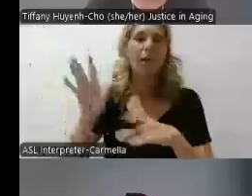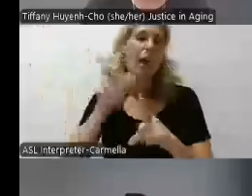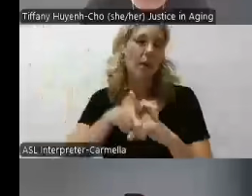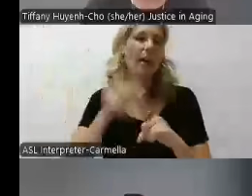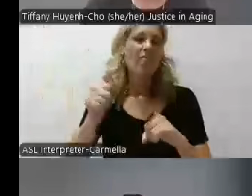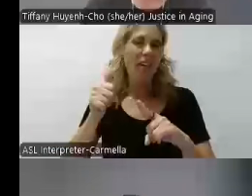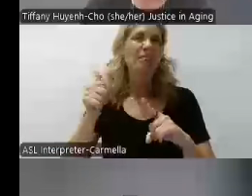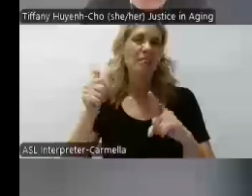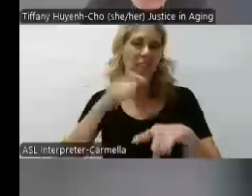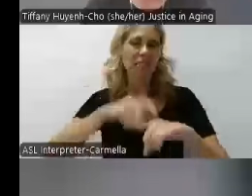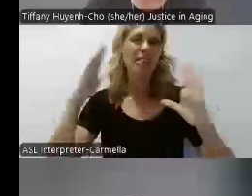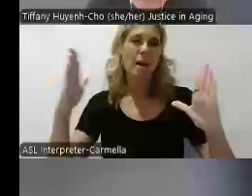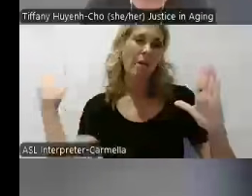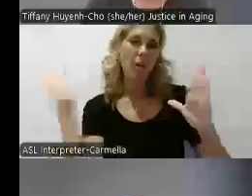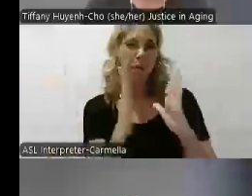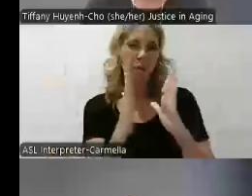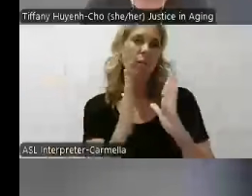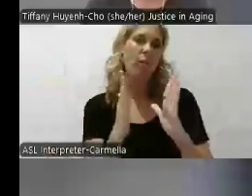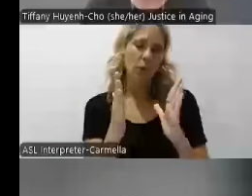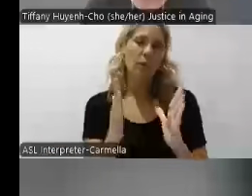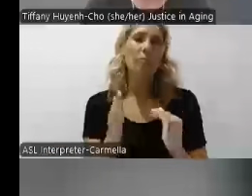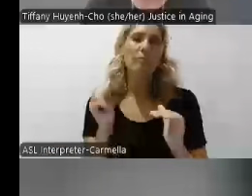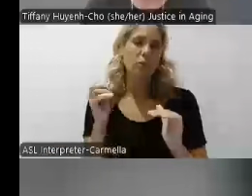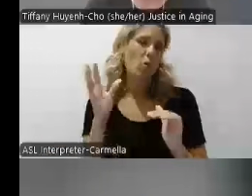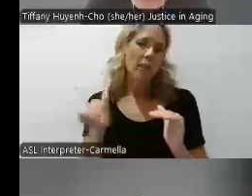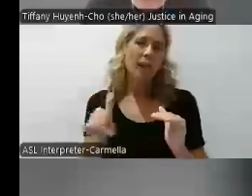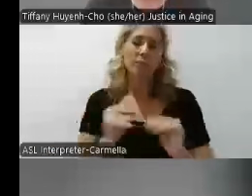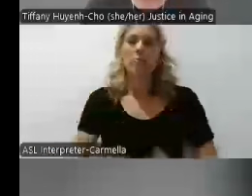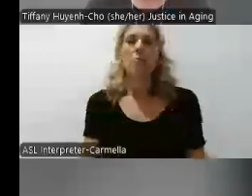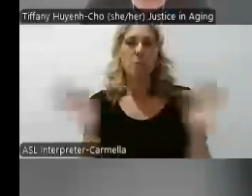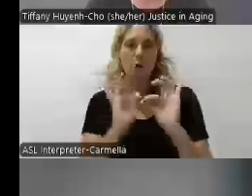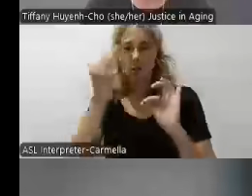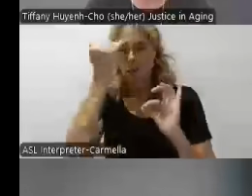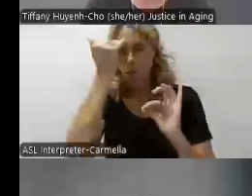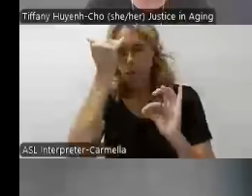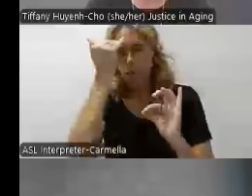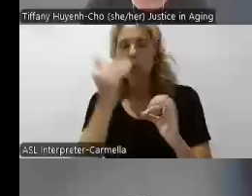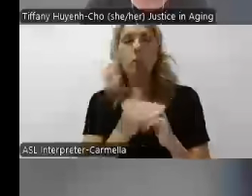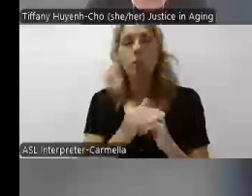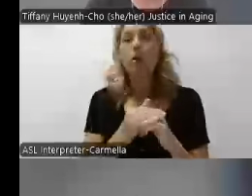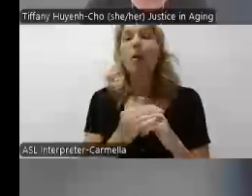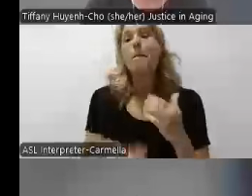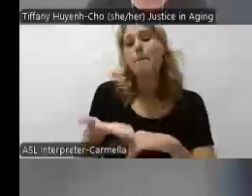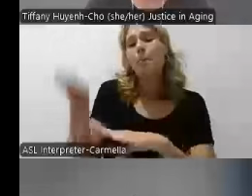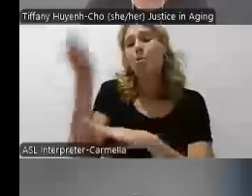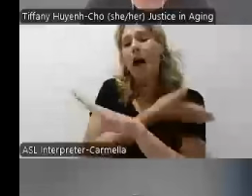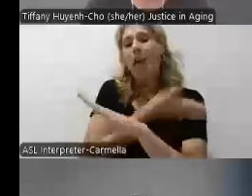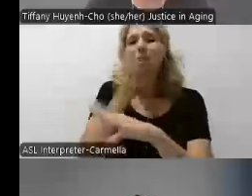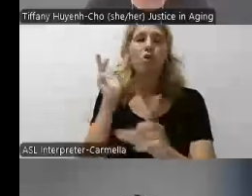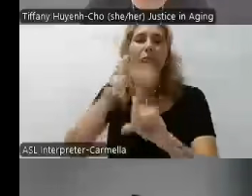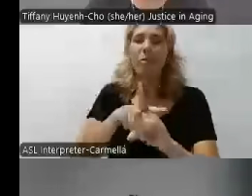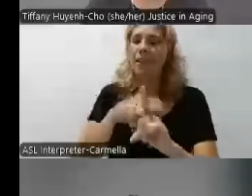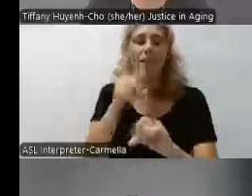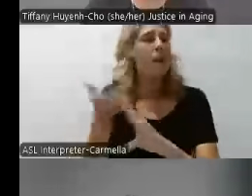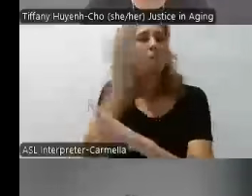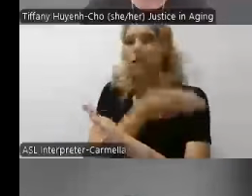window that has been shortened. So that's something really important to note as well. We're talking about prior to application, not prior